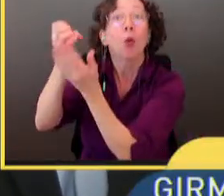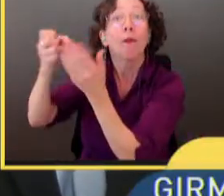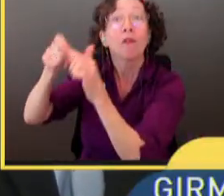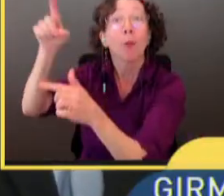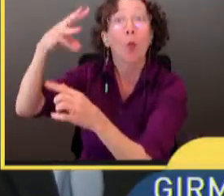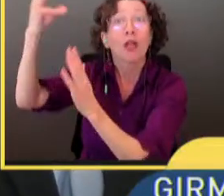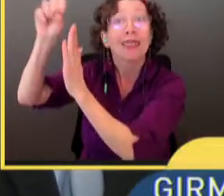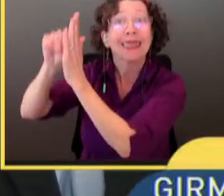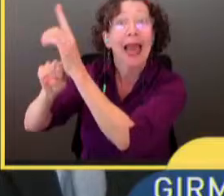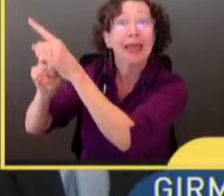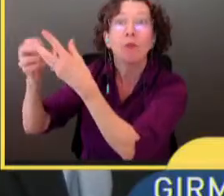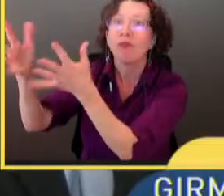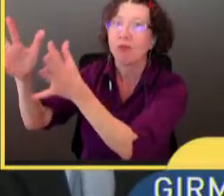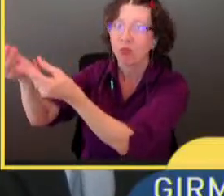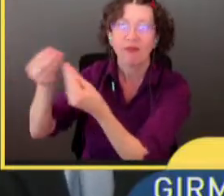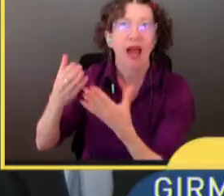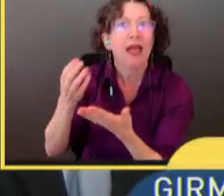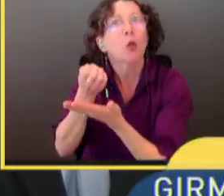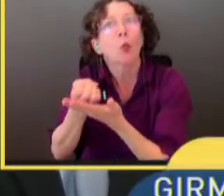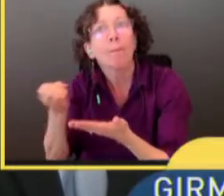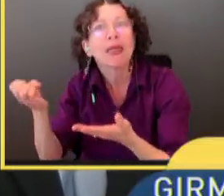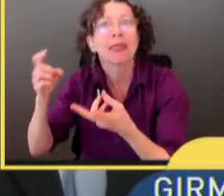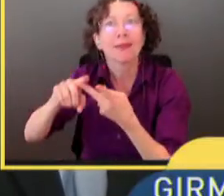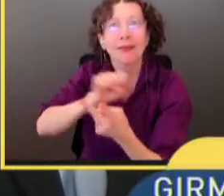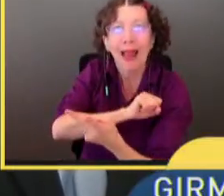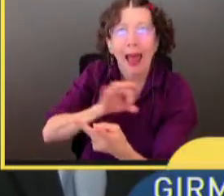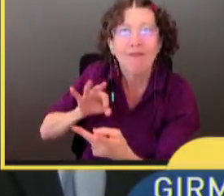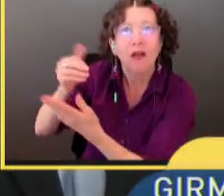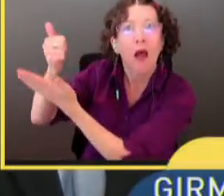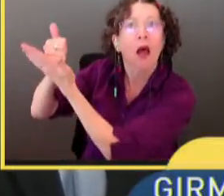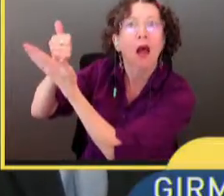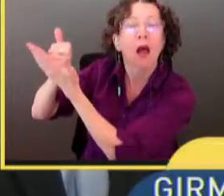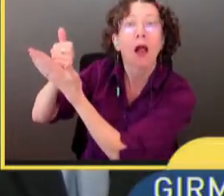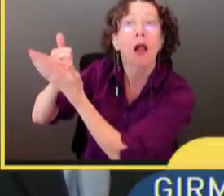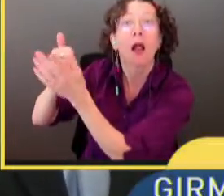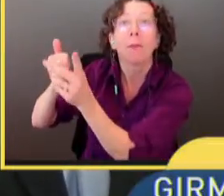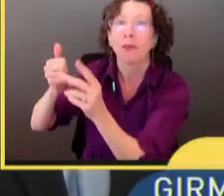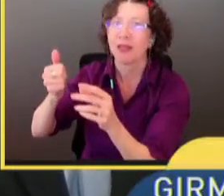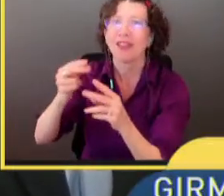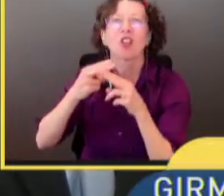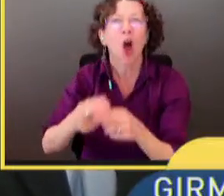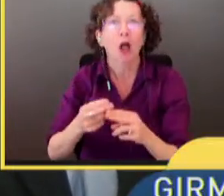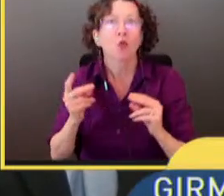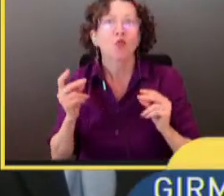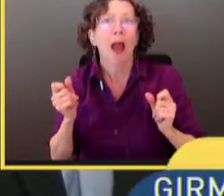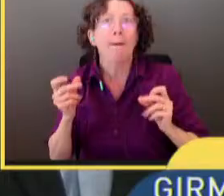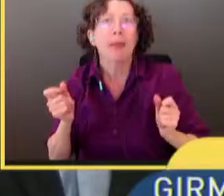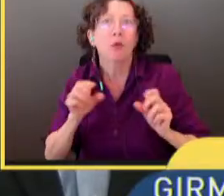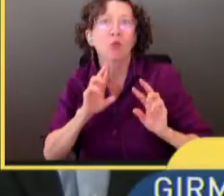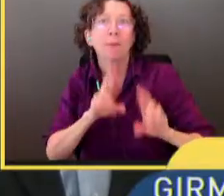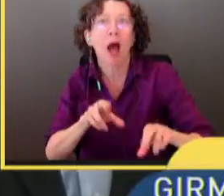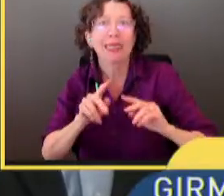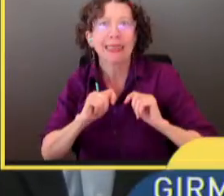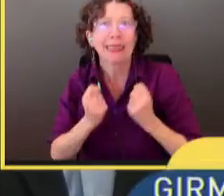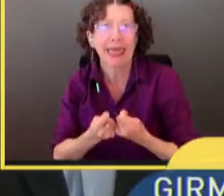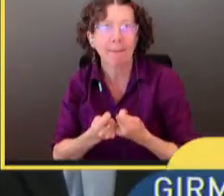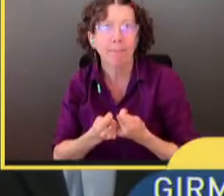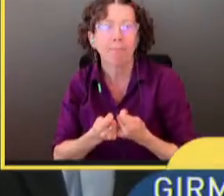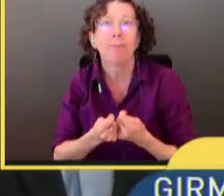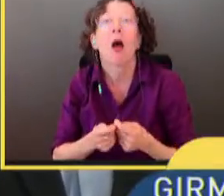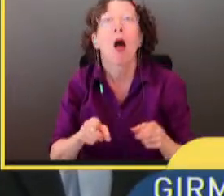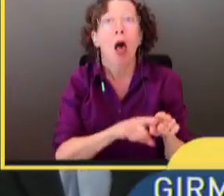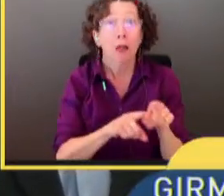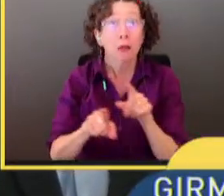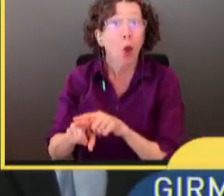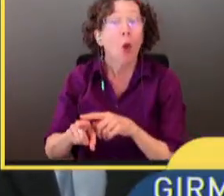to deploy rapidly in the event of any potential breaches along these rivers. We have requested additional equipment from the state,